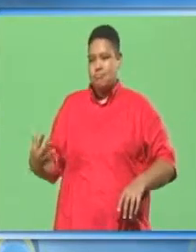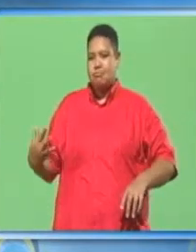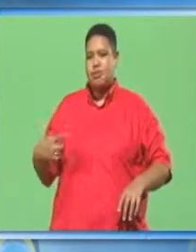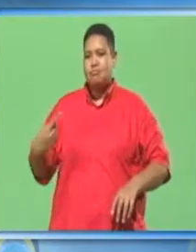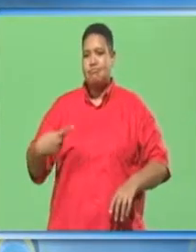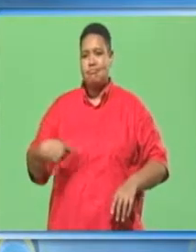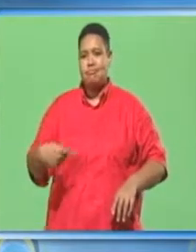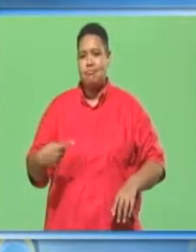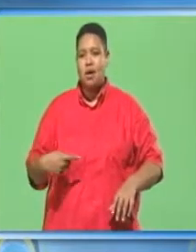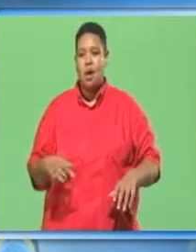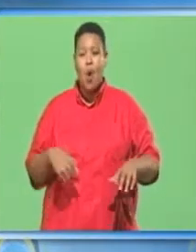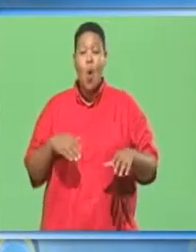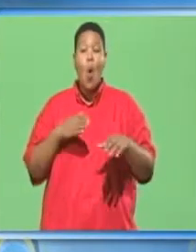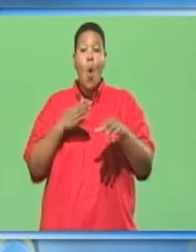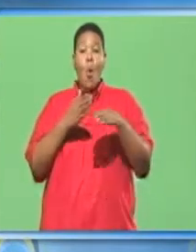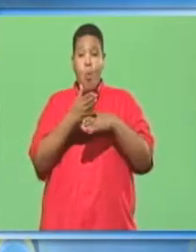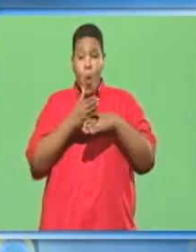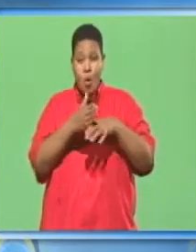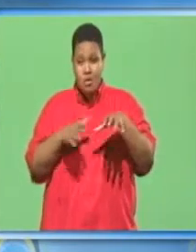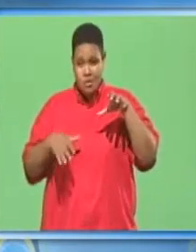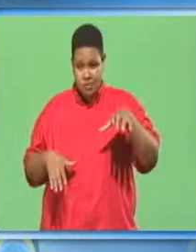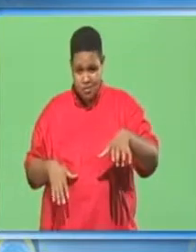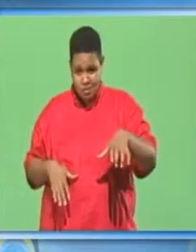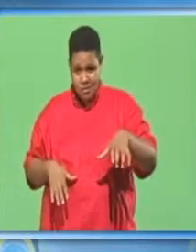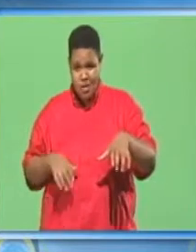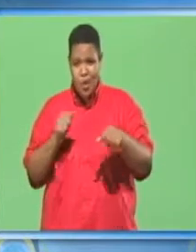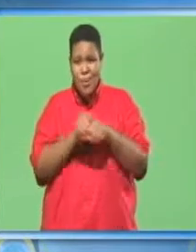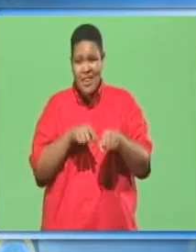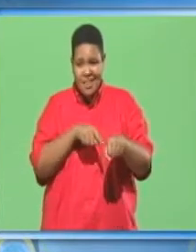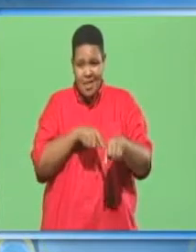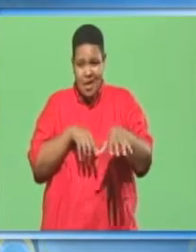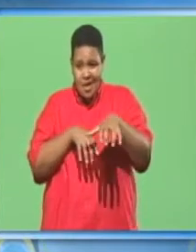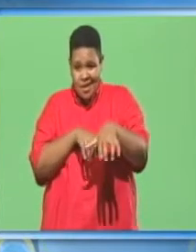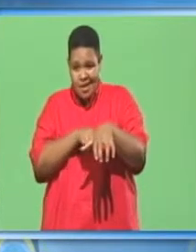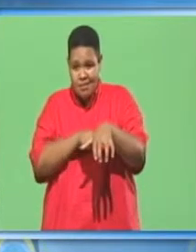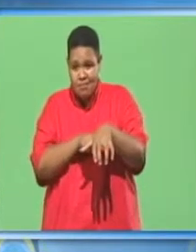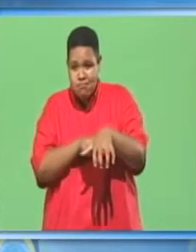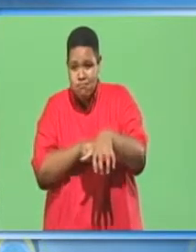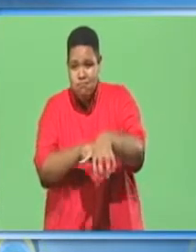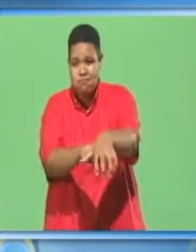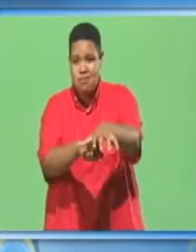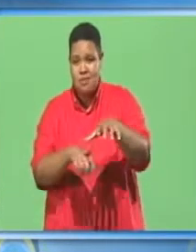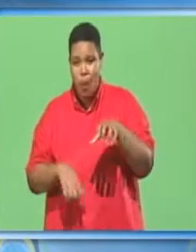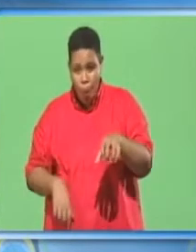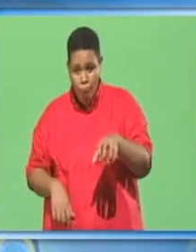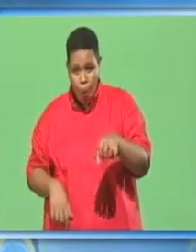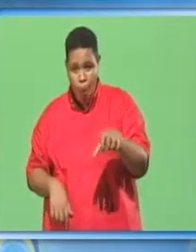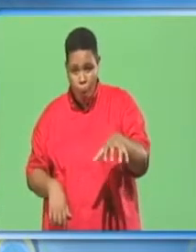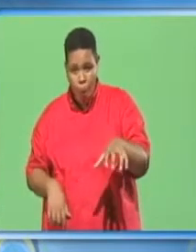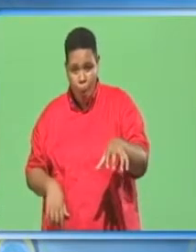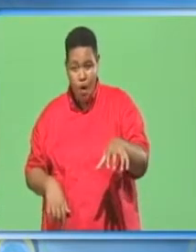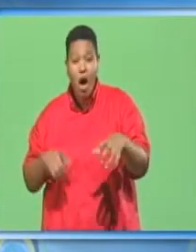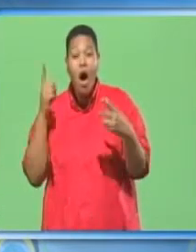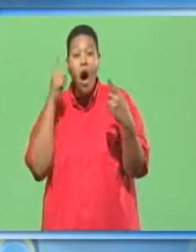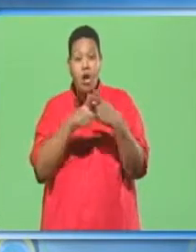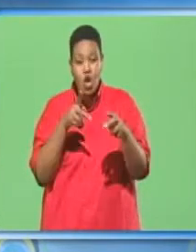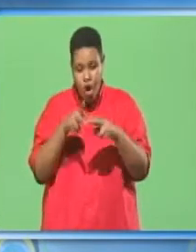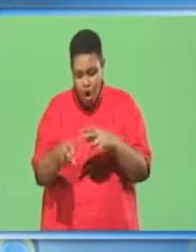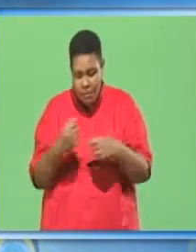Hold both the wood and miter gauge together and slowly push to the blade until the cut is